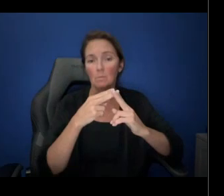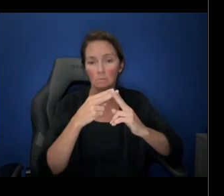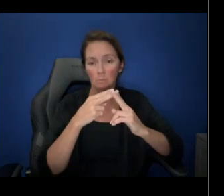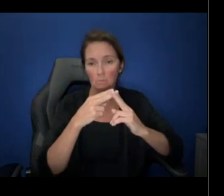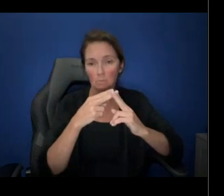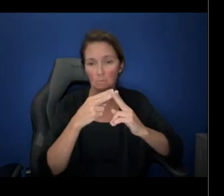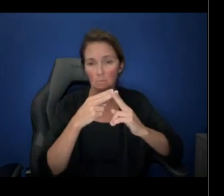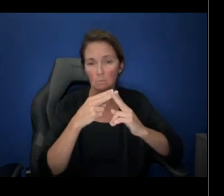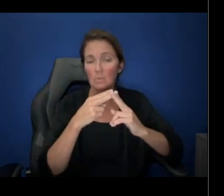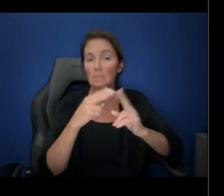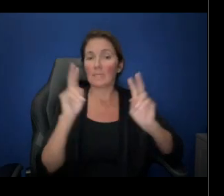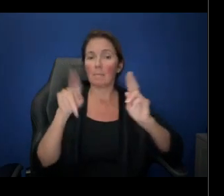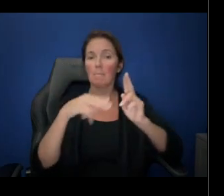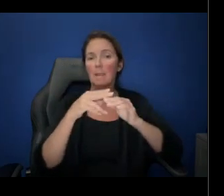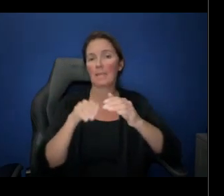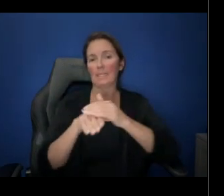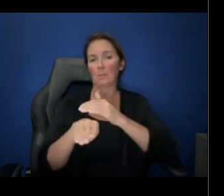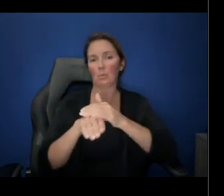entrances.